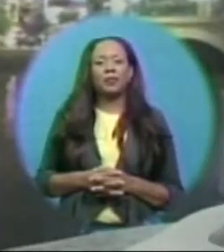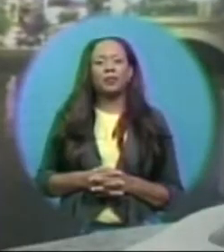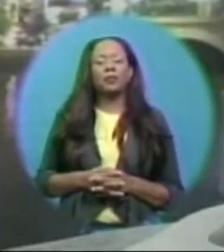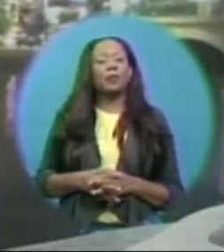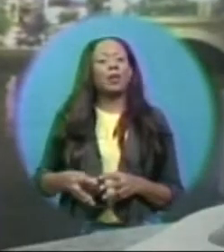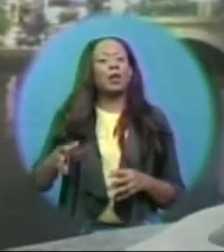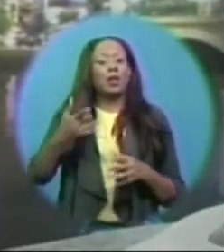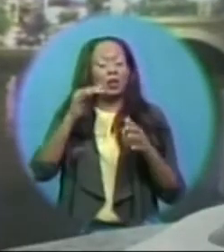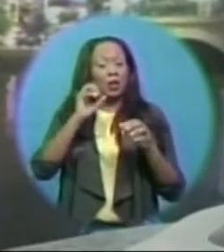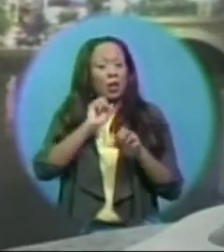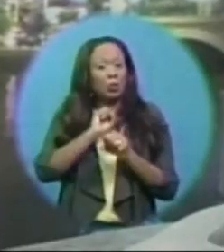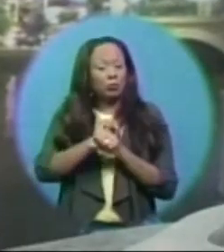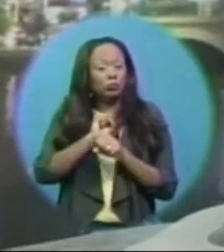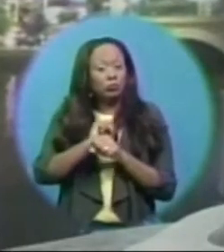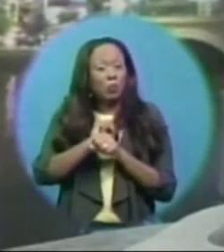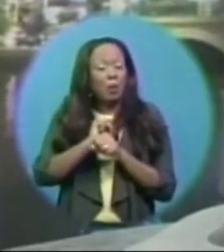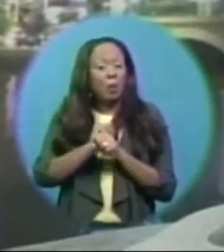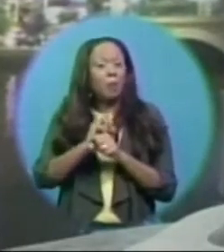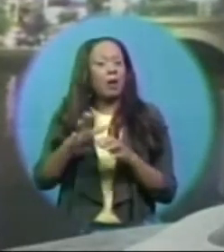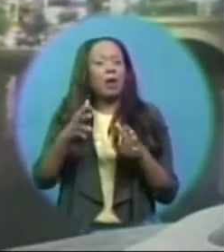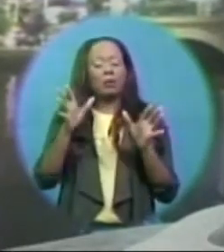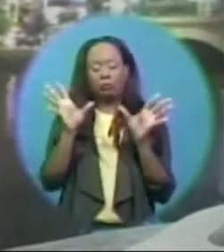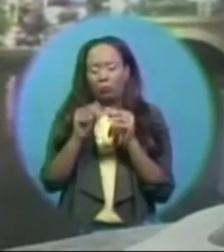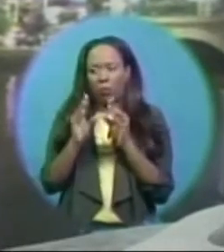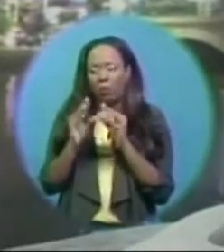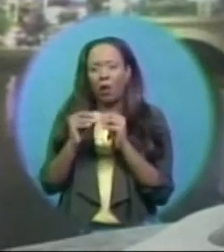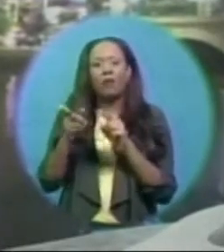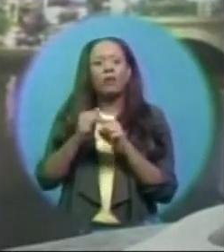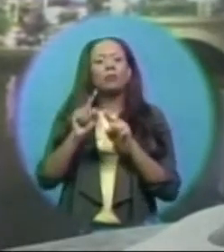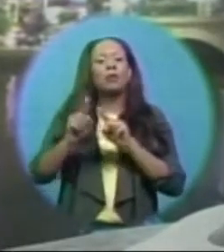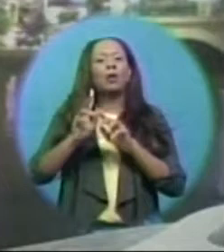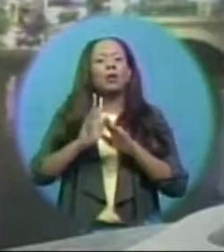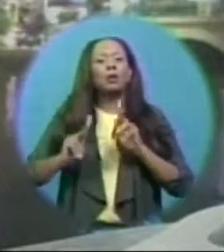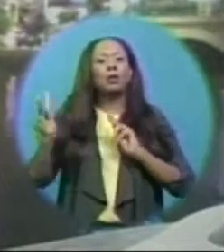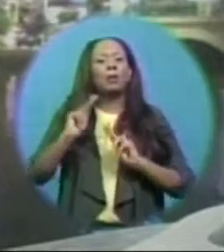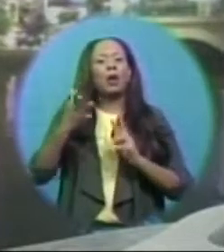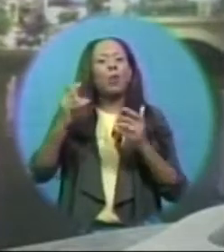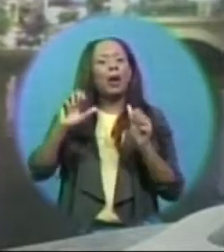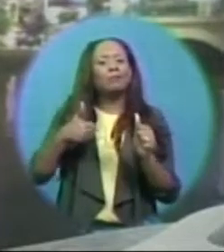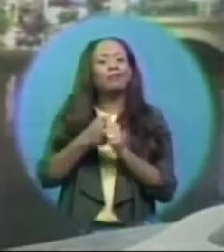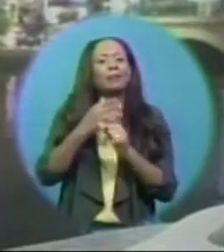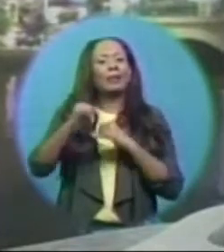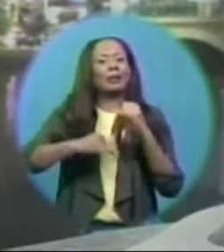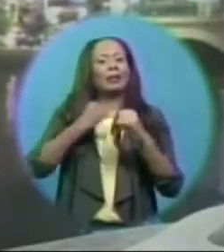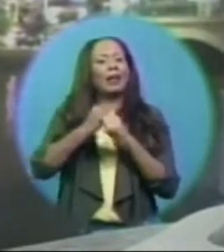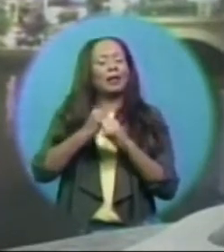keeping with the agenda of the Organization of American States and the International Labour Organization.